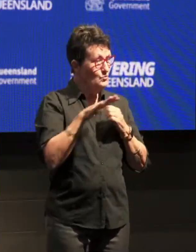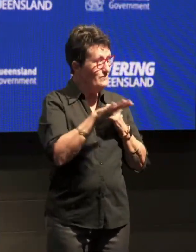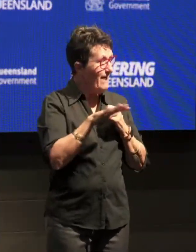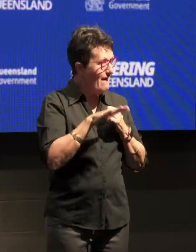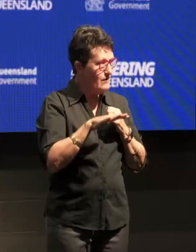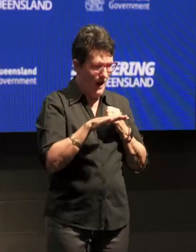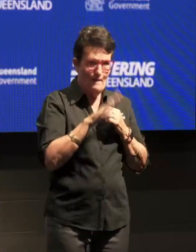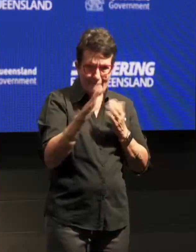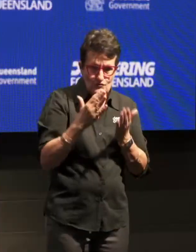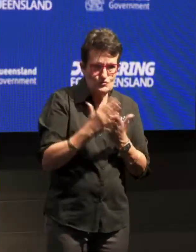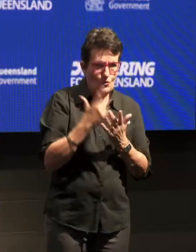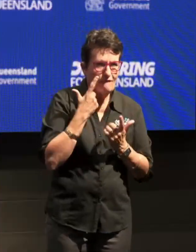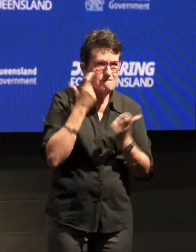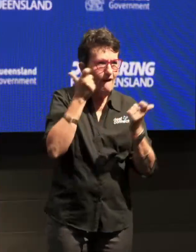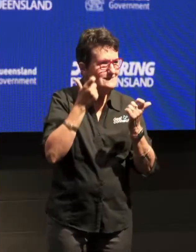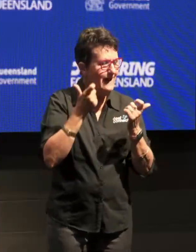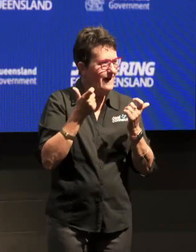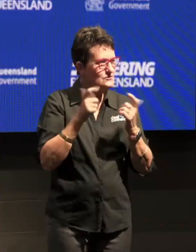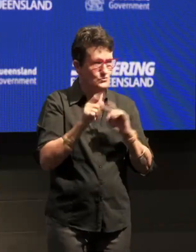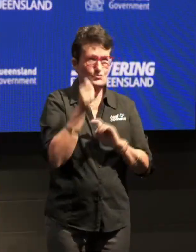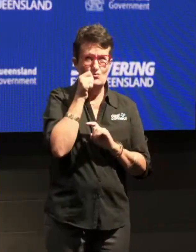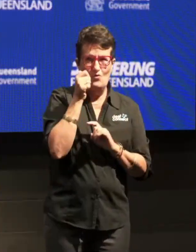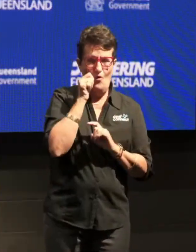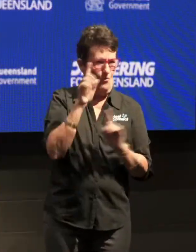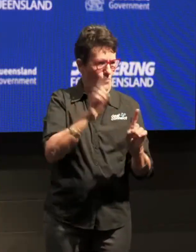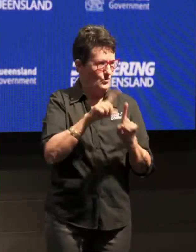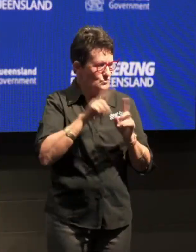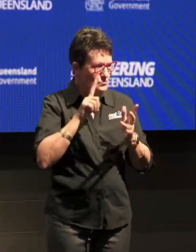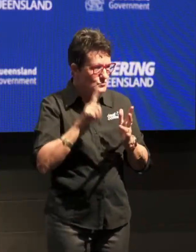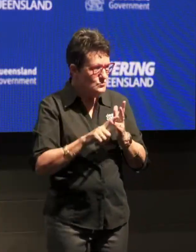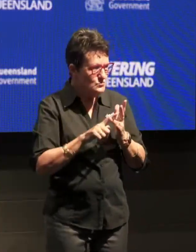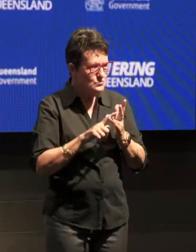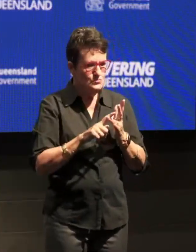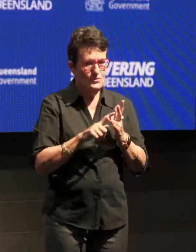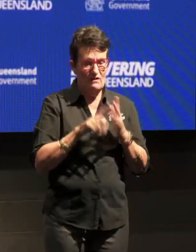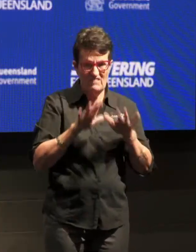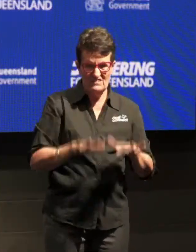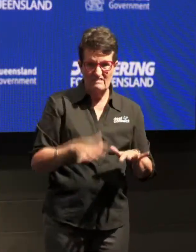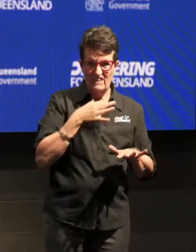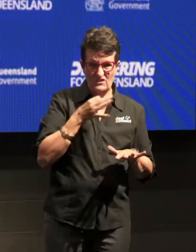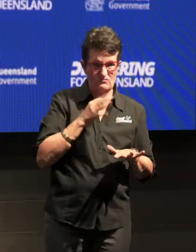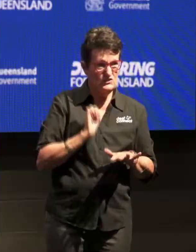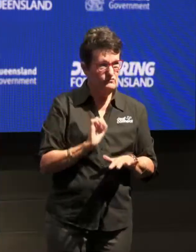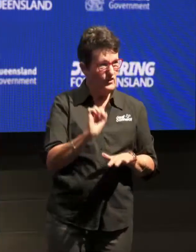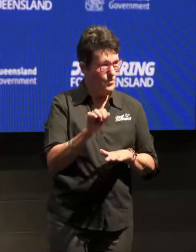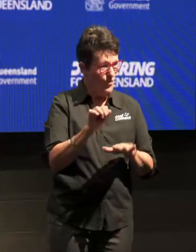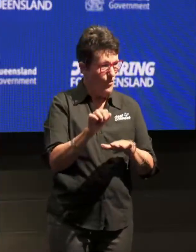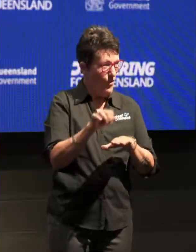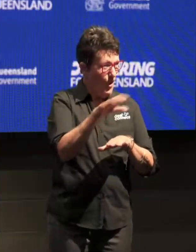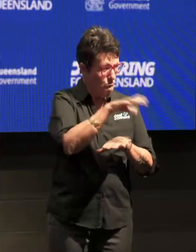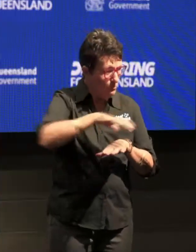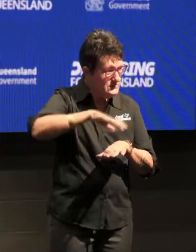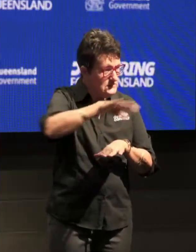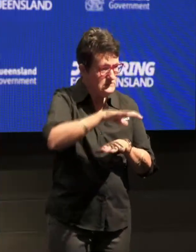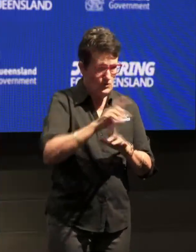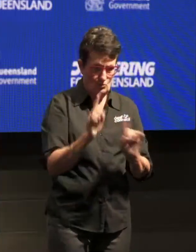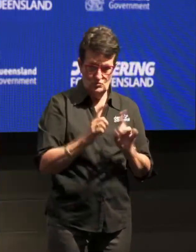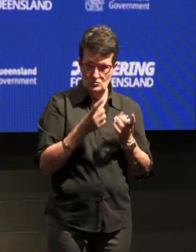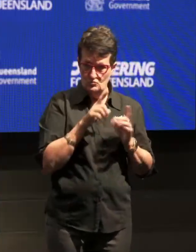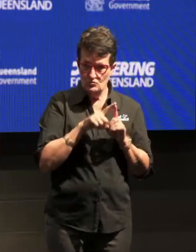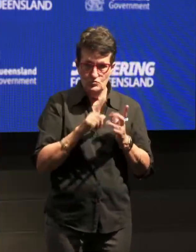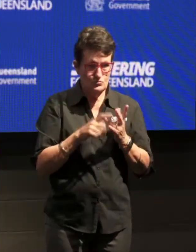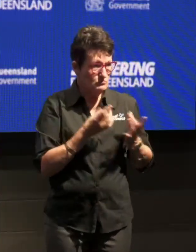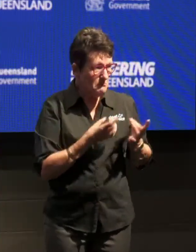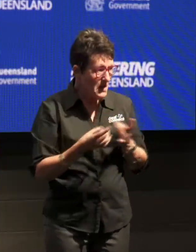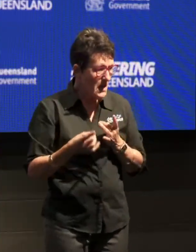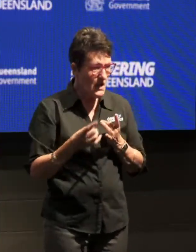sure that if you are in one of those zones that you know about it, and that if there's a flooding risk for your property, know what to do, when to go and how to prepare.